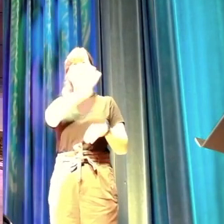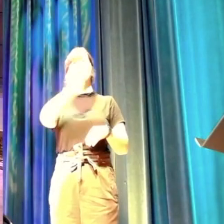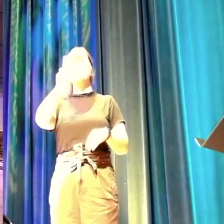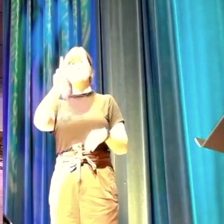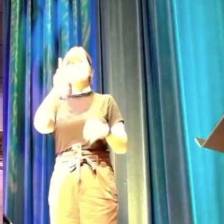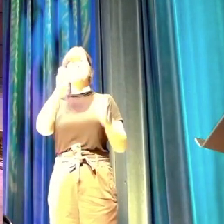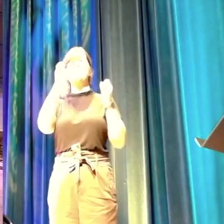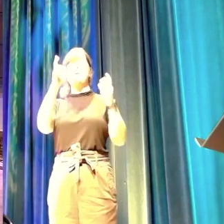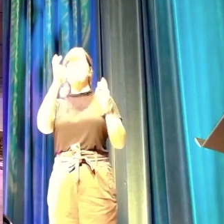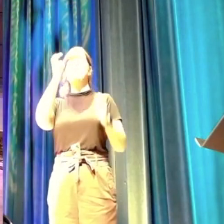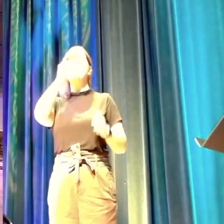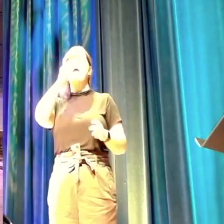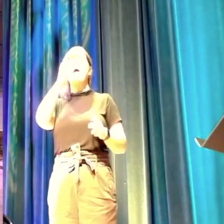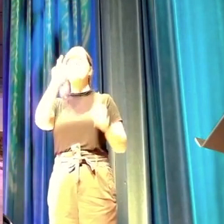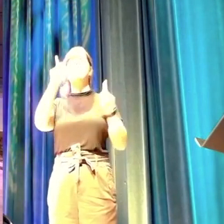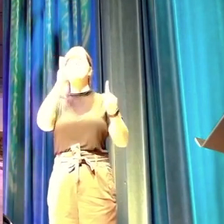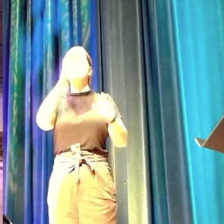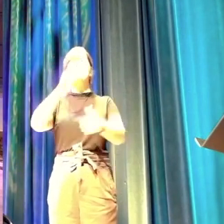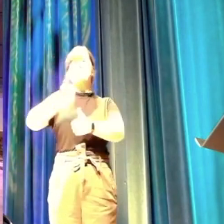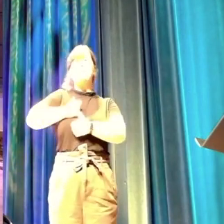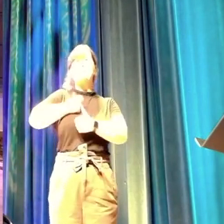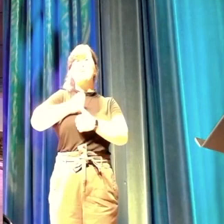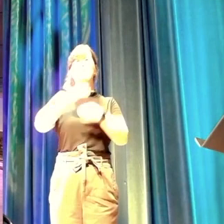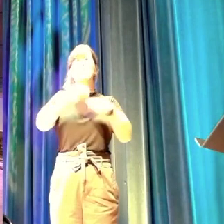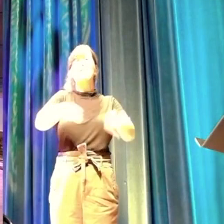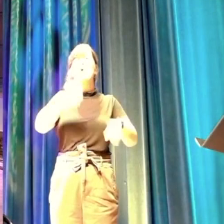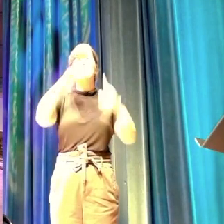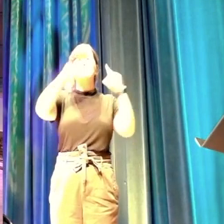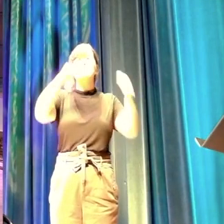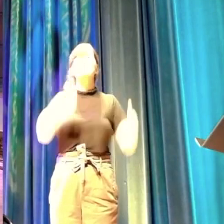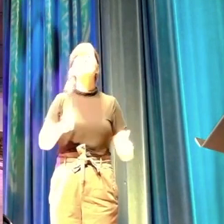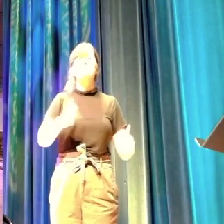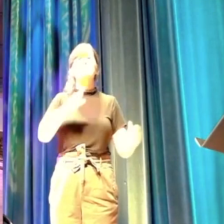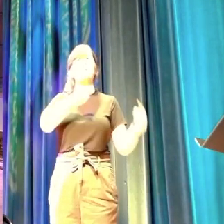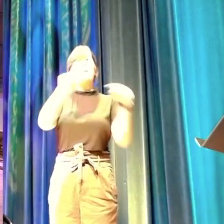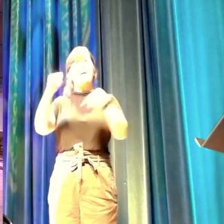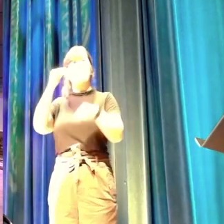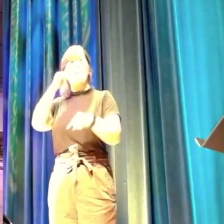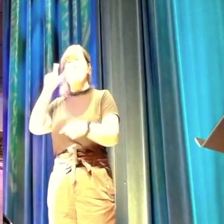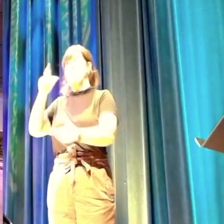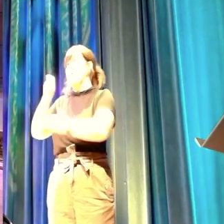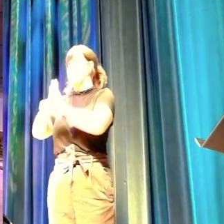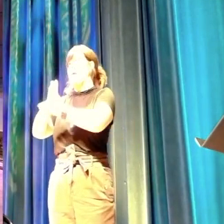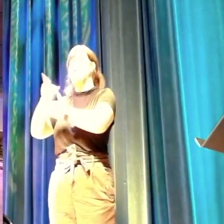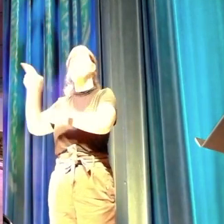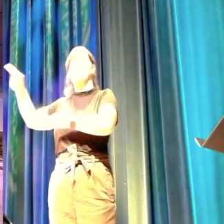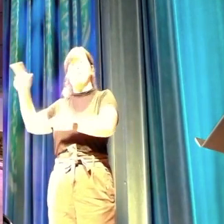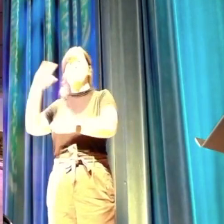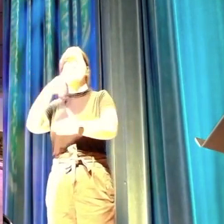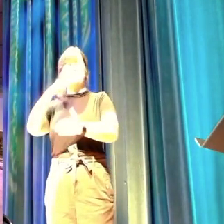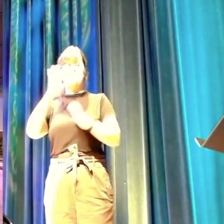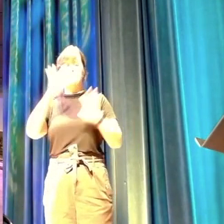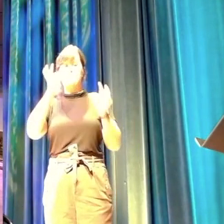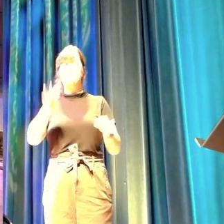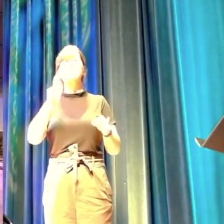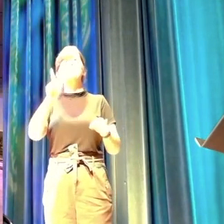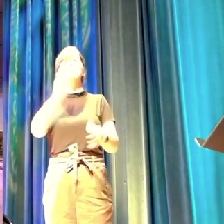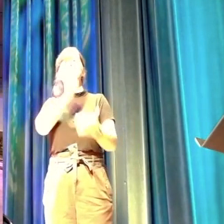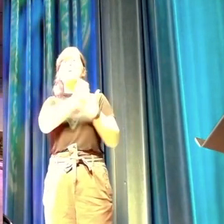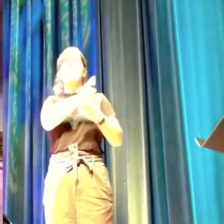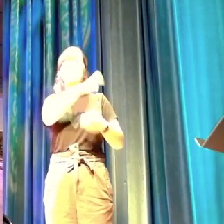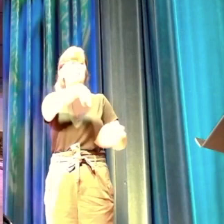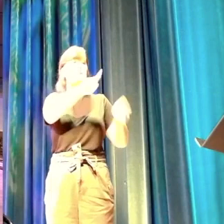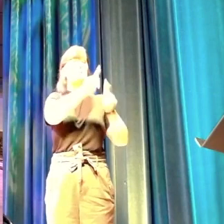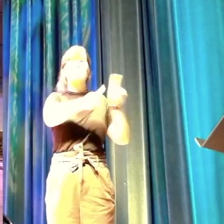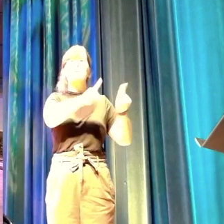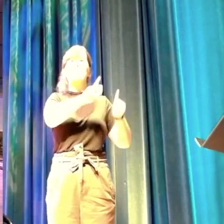lot of blind veterans who came home. And so he said, hey, man, we need to start working on getting these men back into